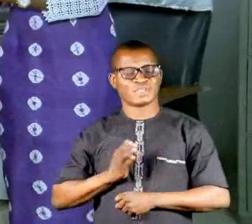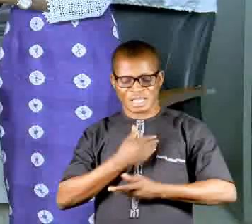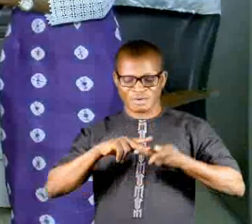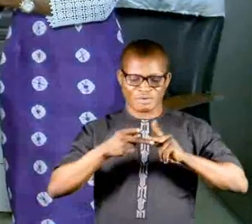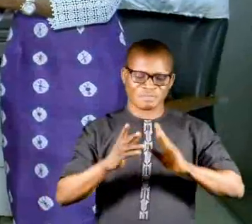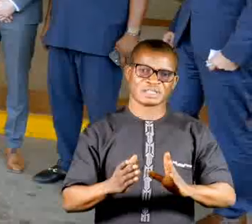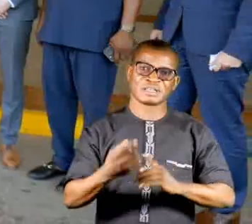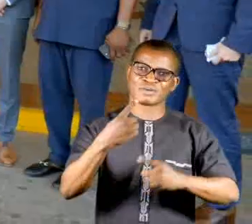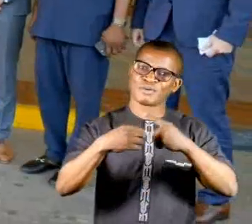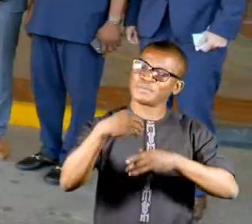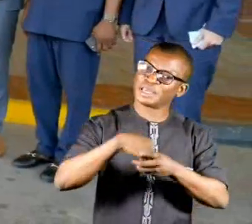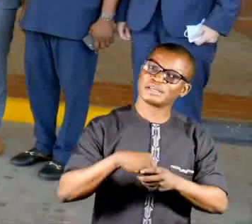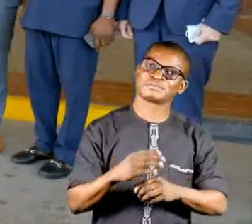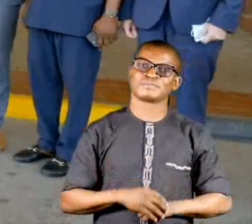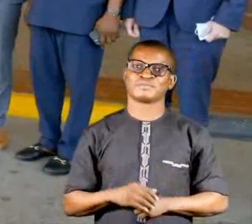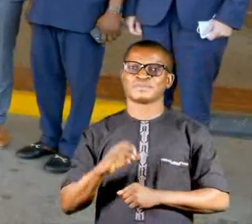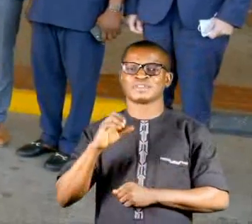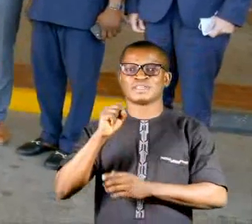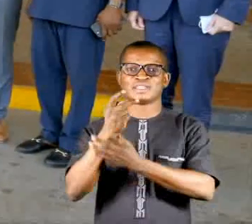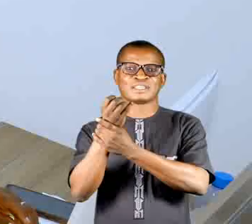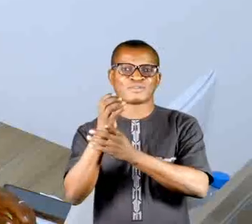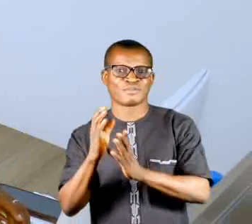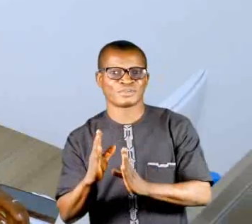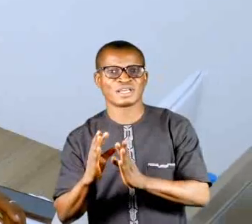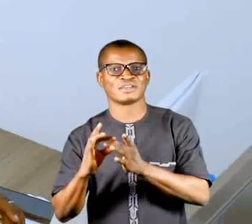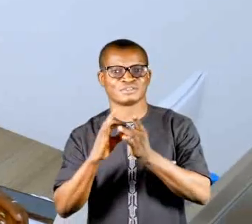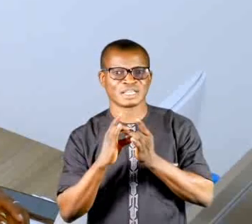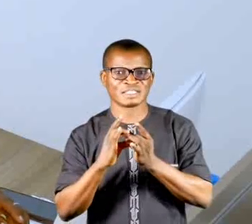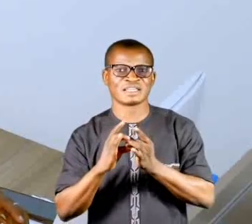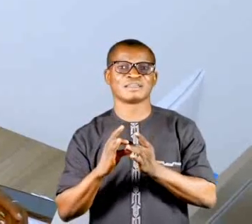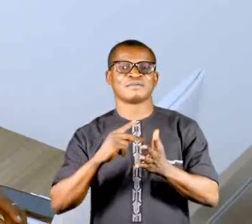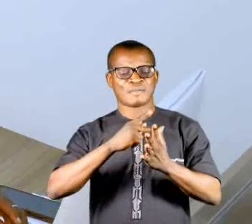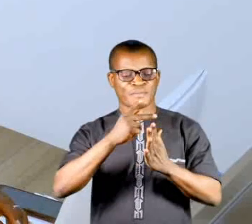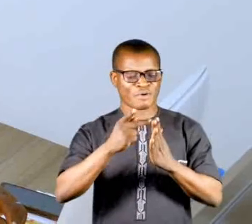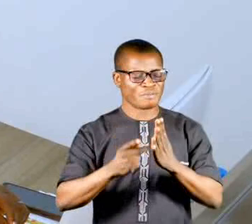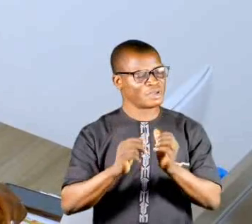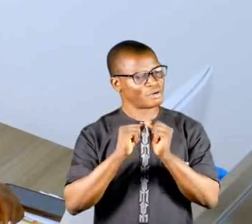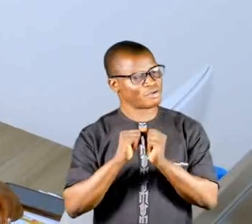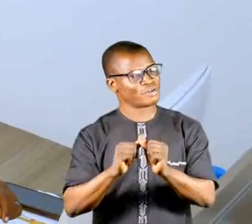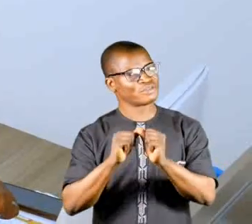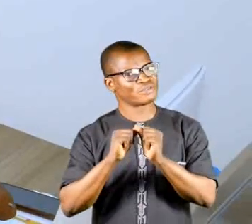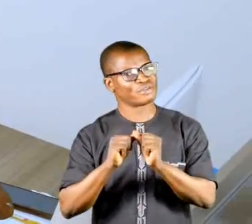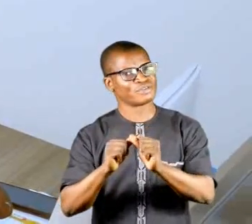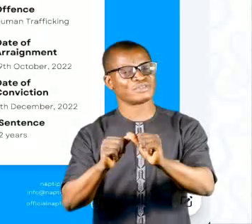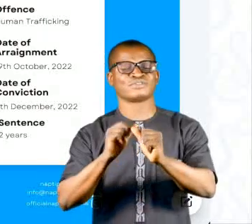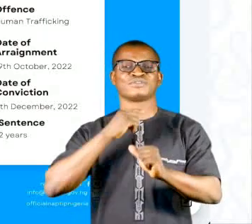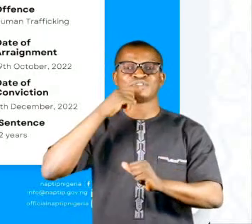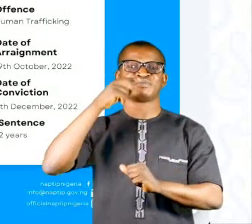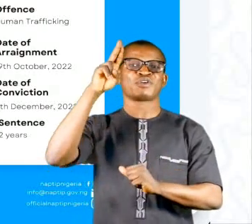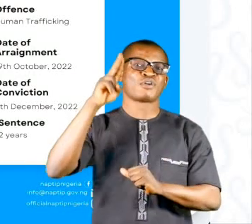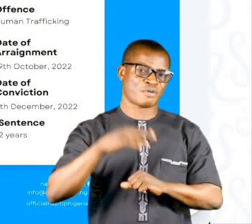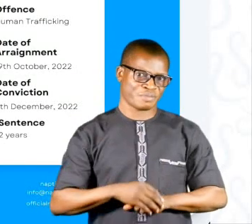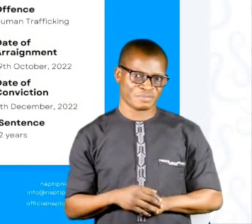came through, stakeholders united, and the public consistently called out